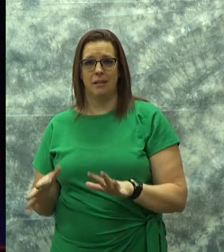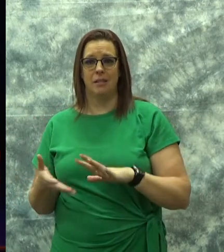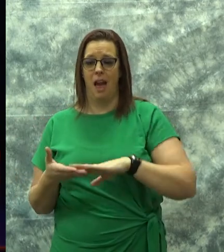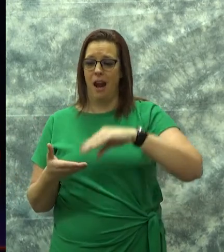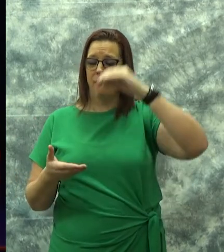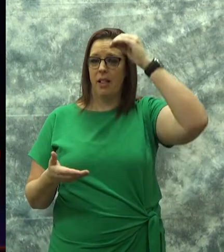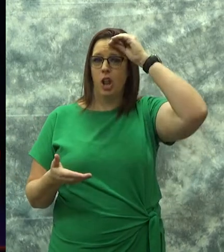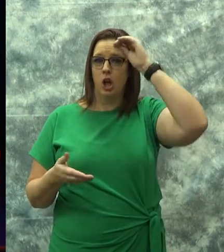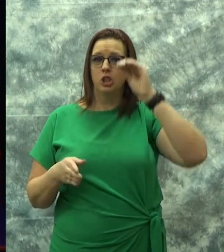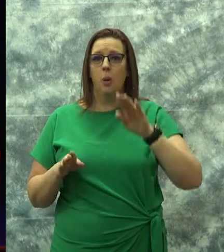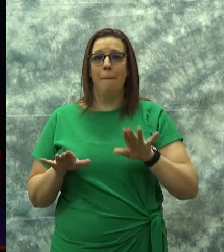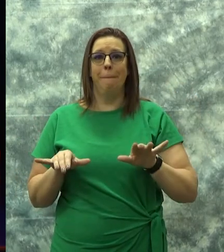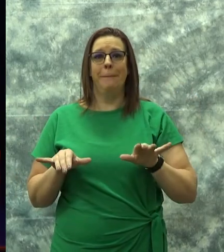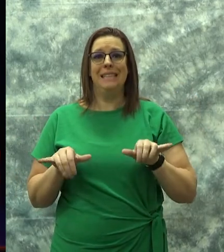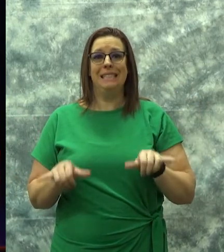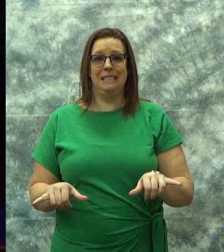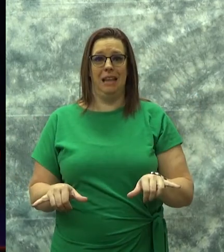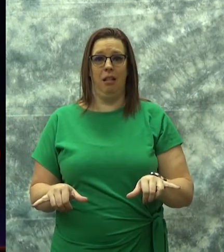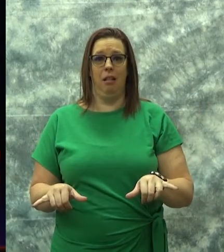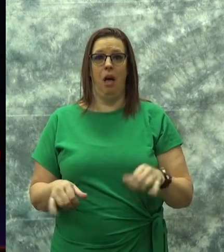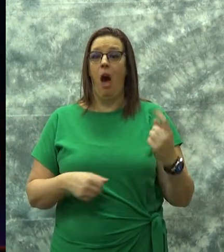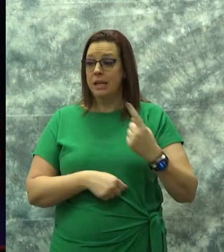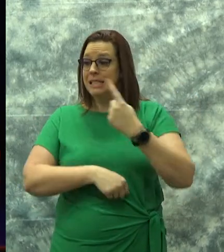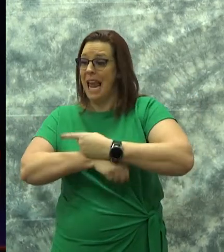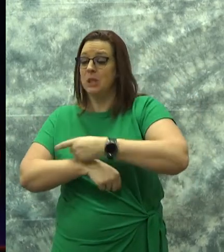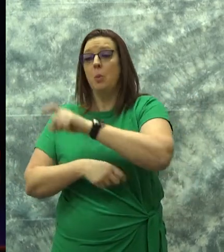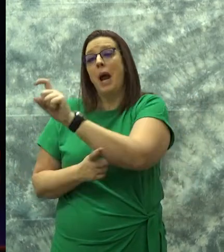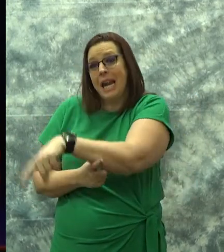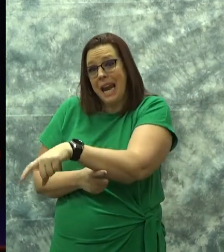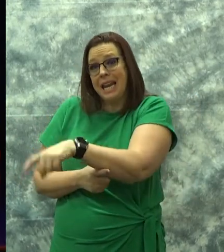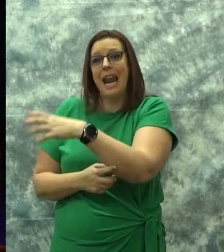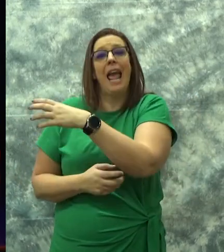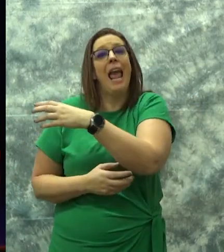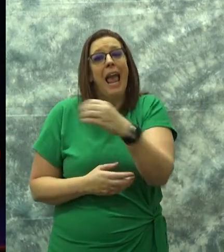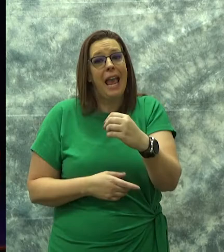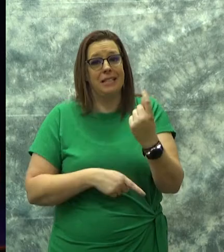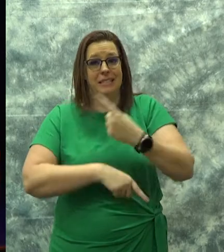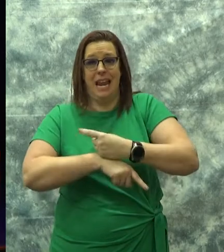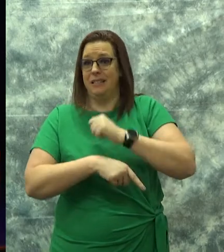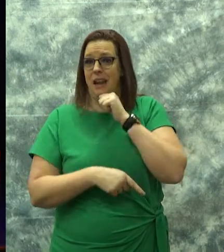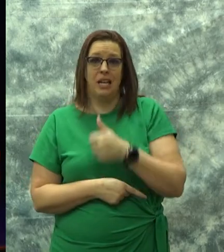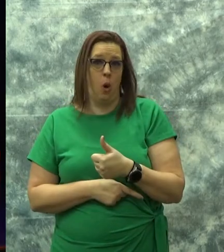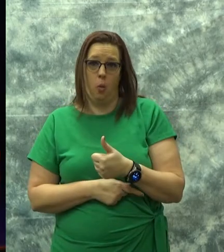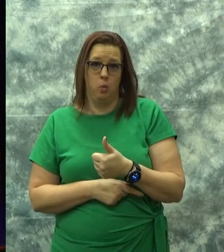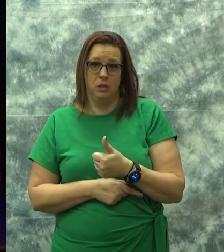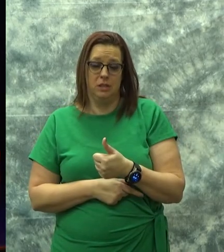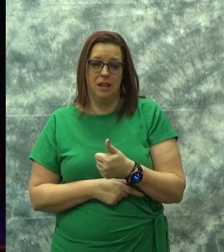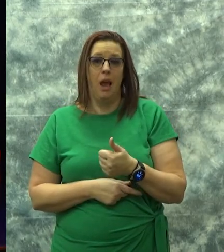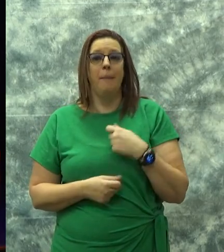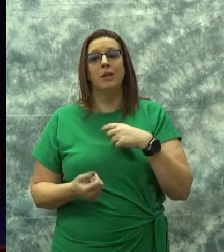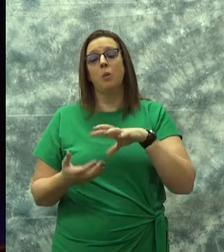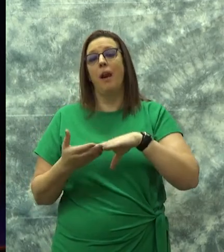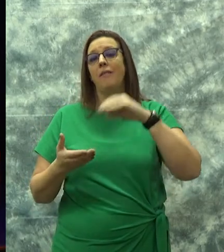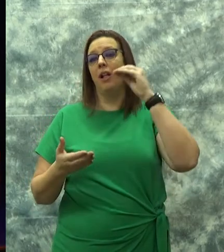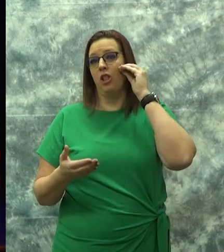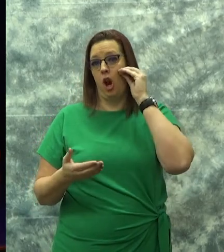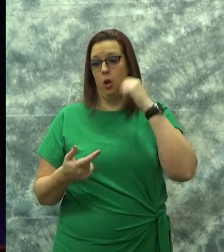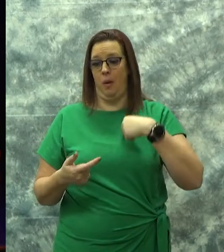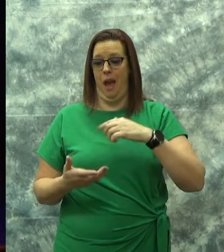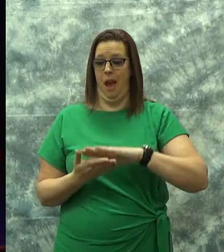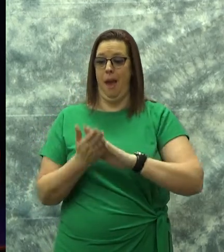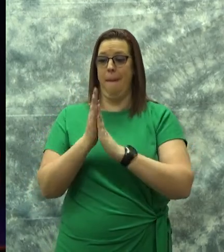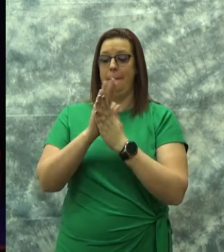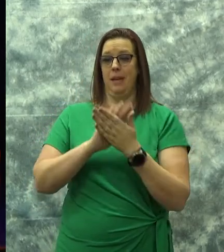still. On days when I need it and days when I don't. Because what I've learned about that is when I